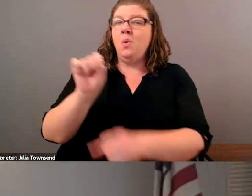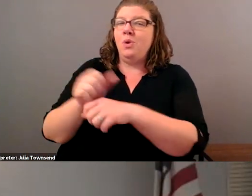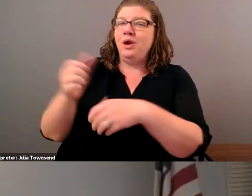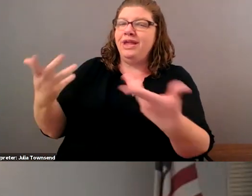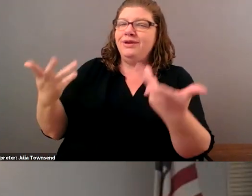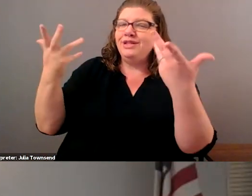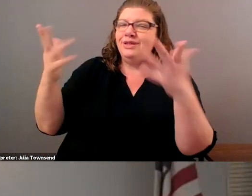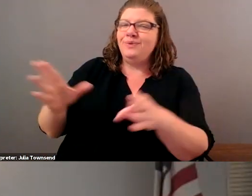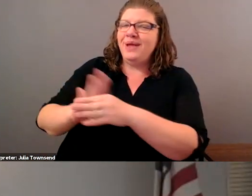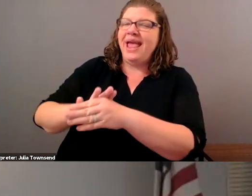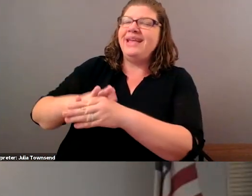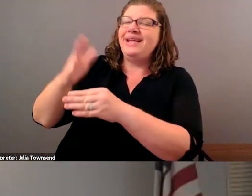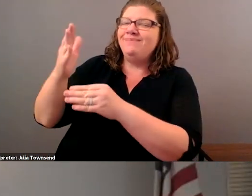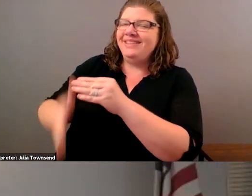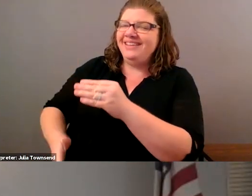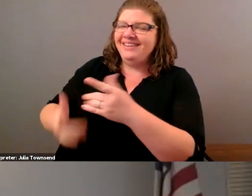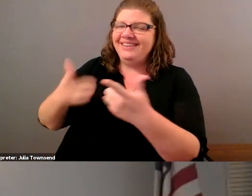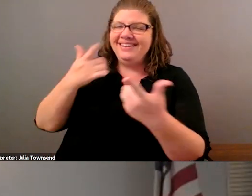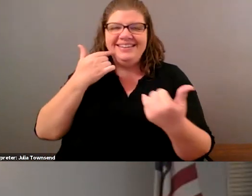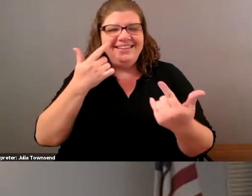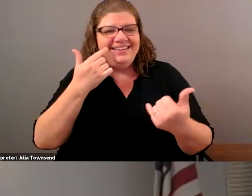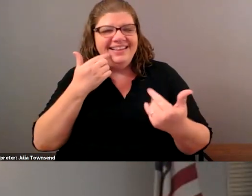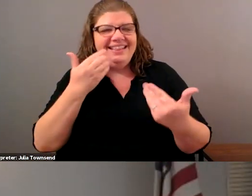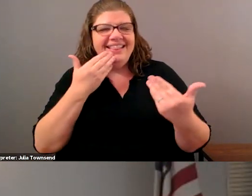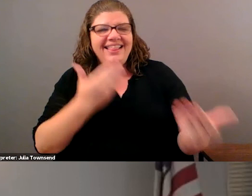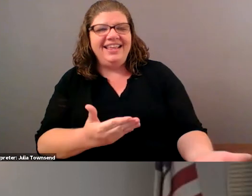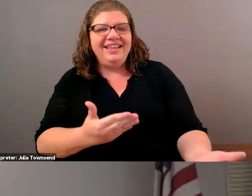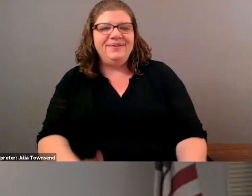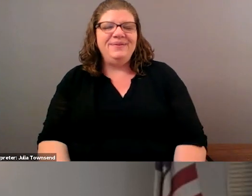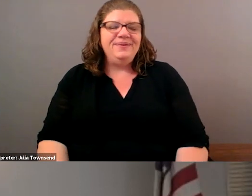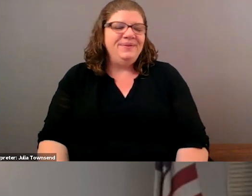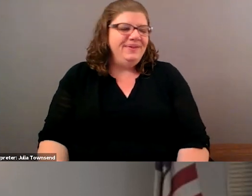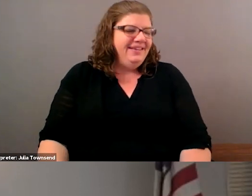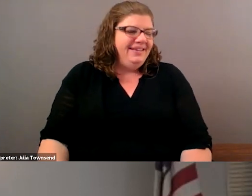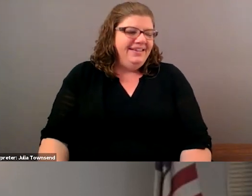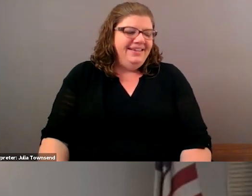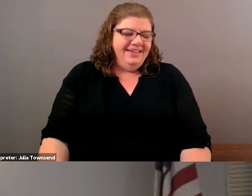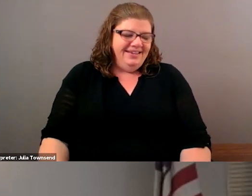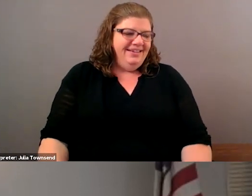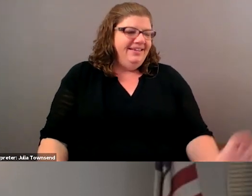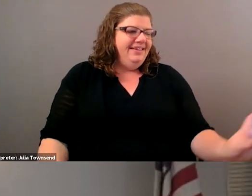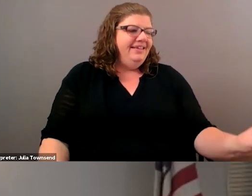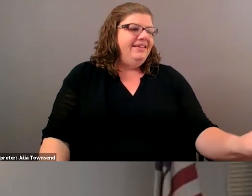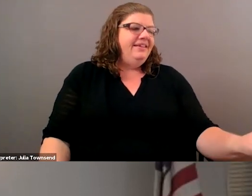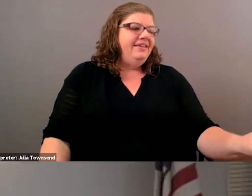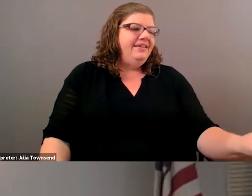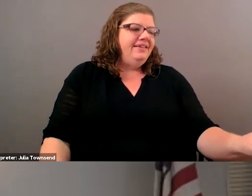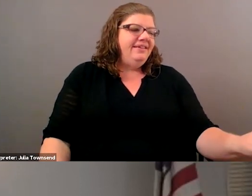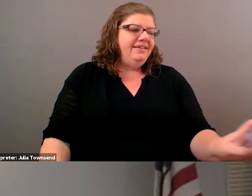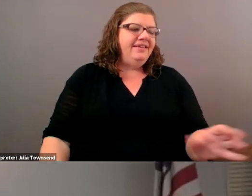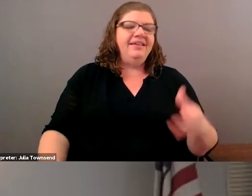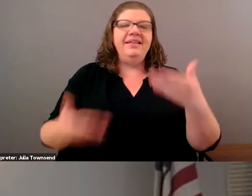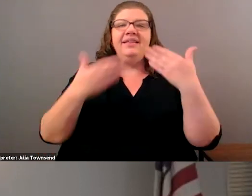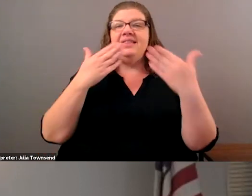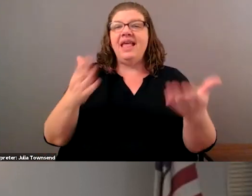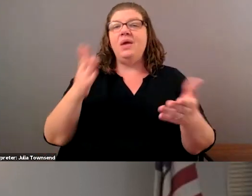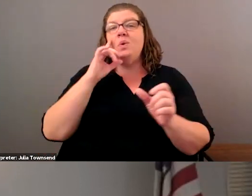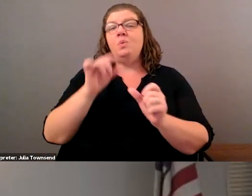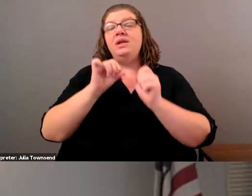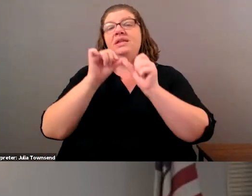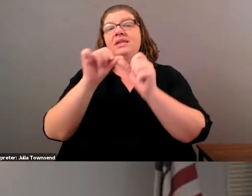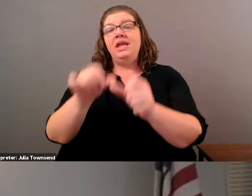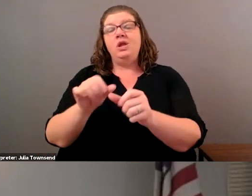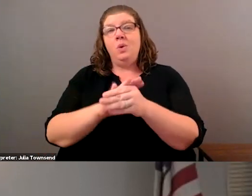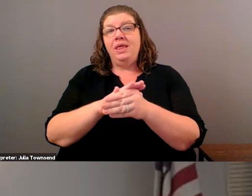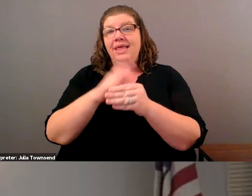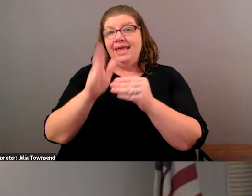completed. Thank you. Thank you. So we'll continue with the ending of